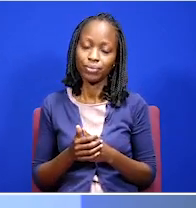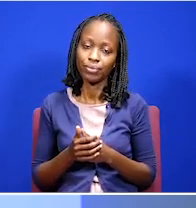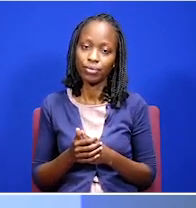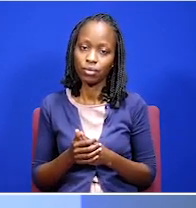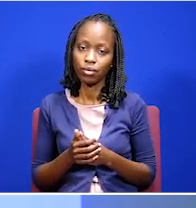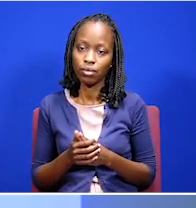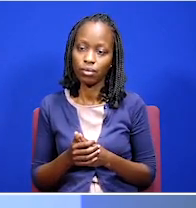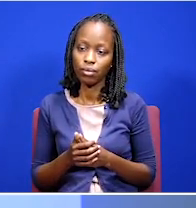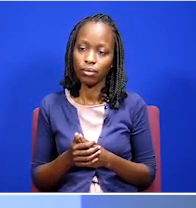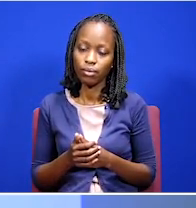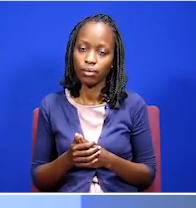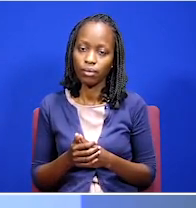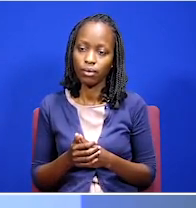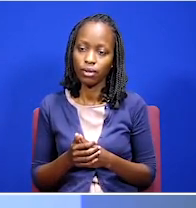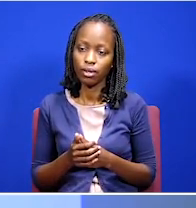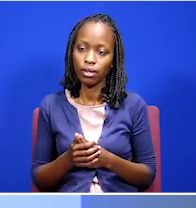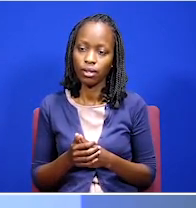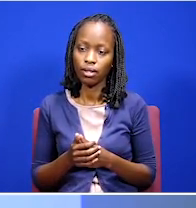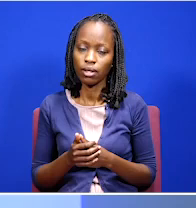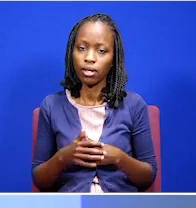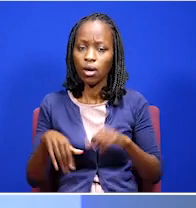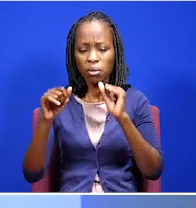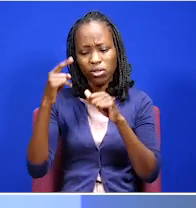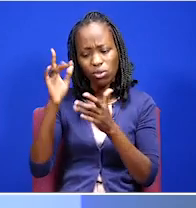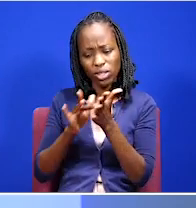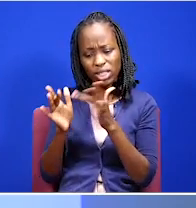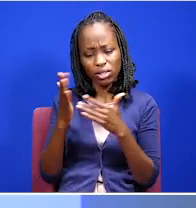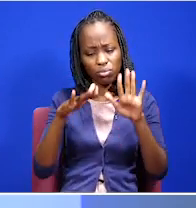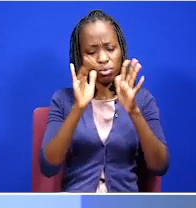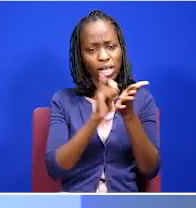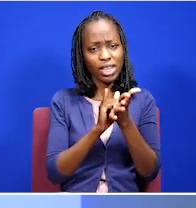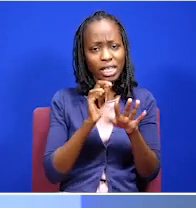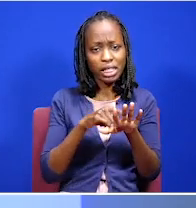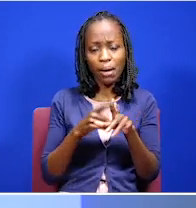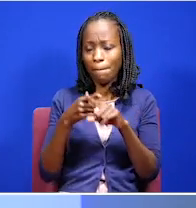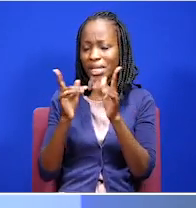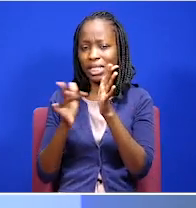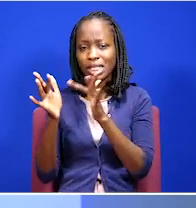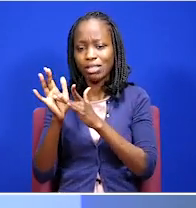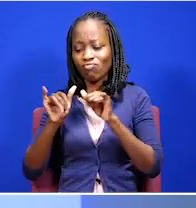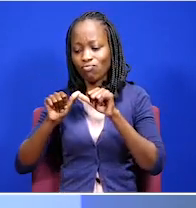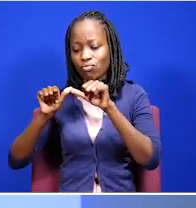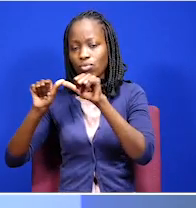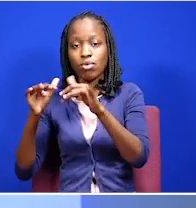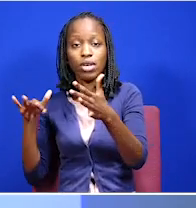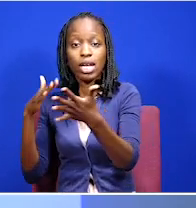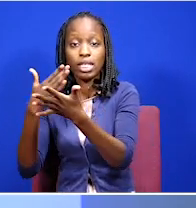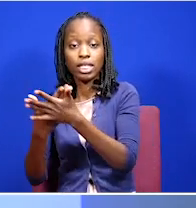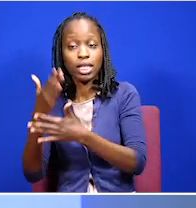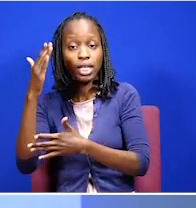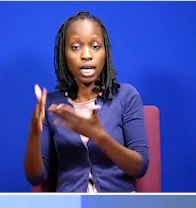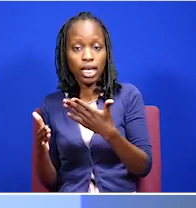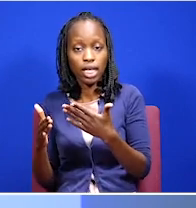like boom, boom, boom, the type of sweat that was coming from me. And he could have given up at that point, but